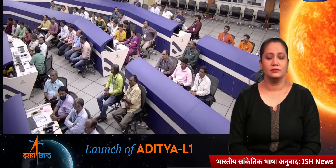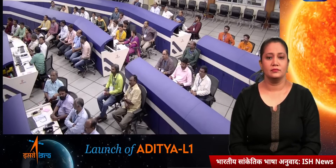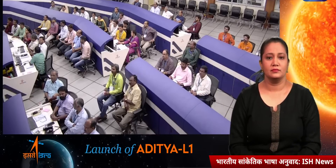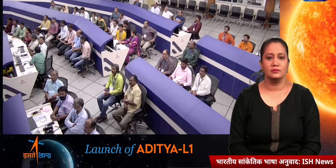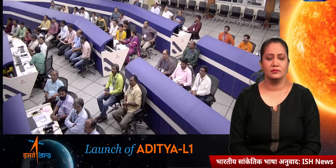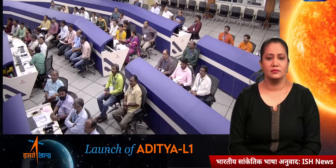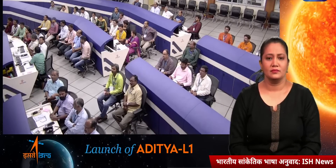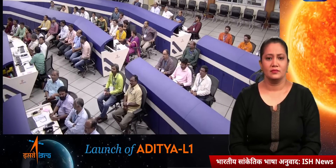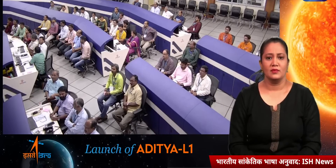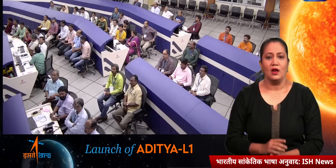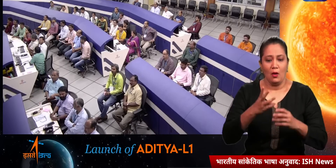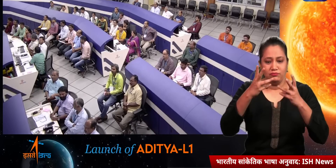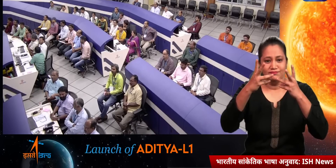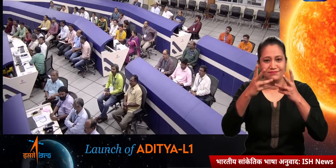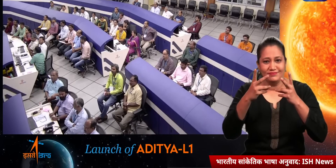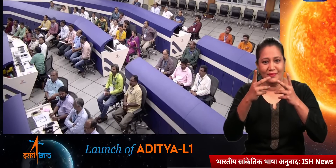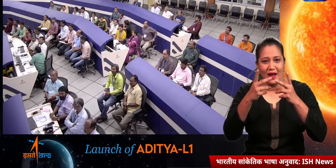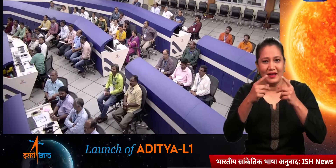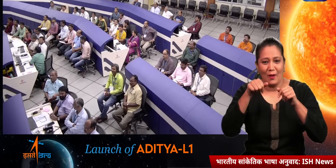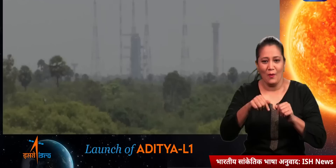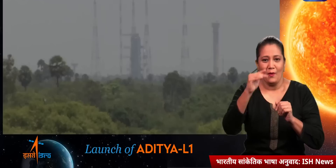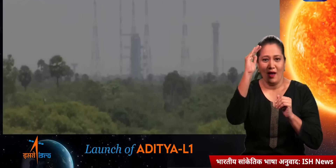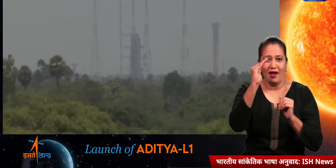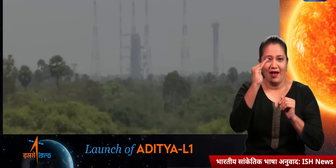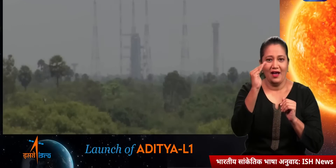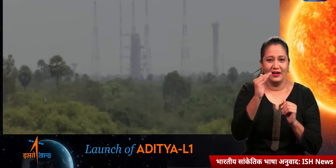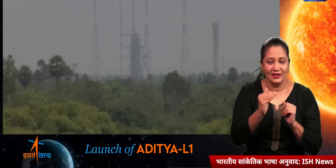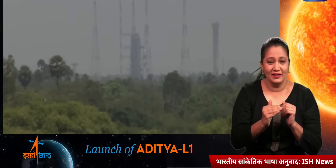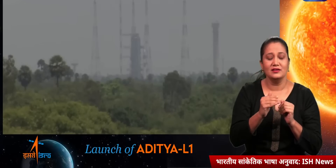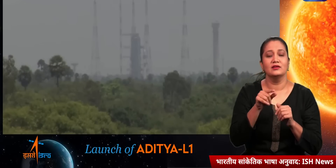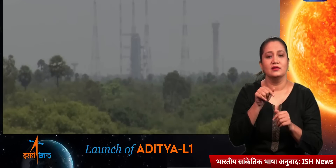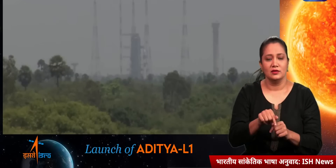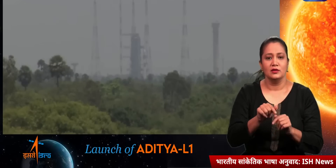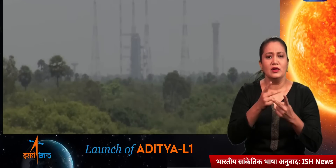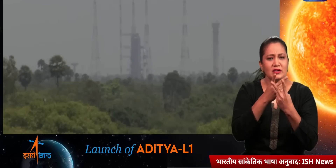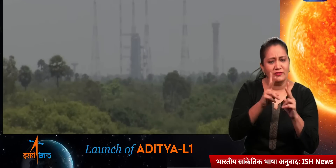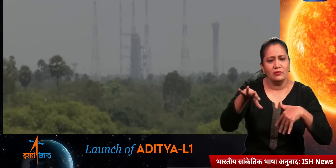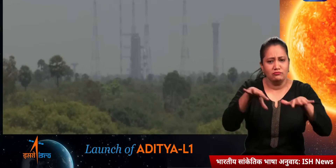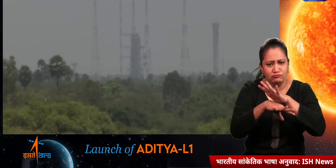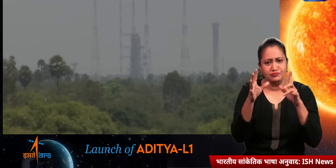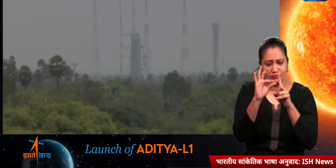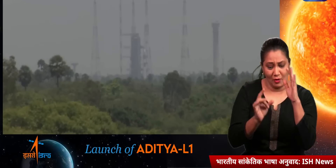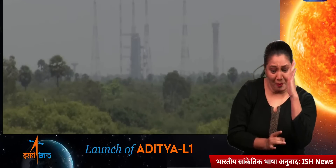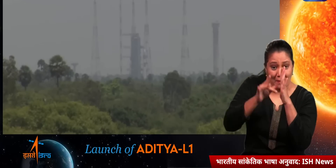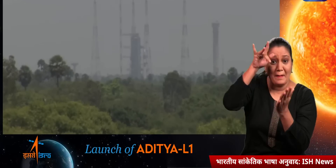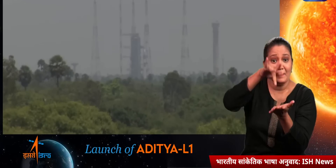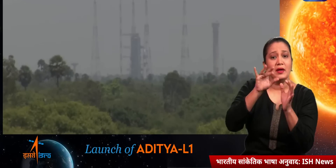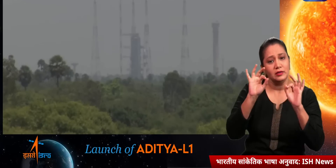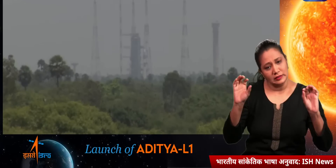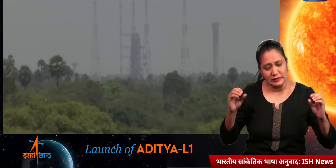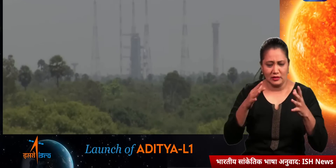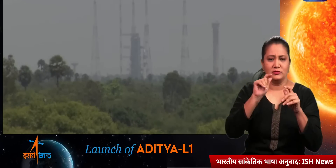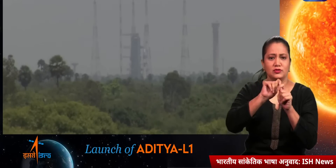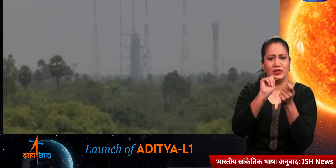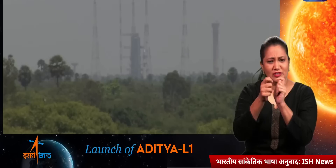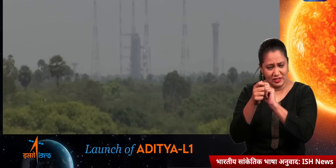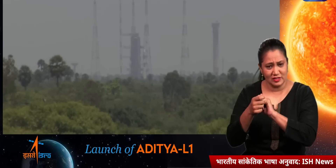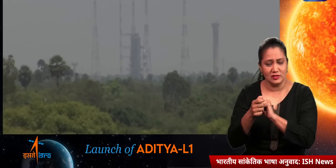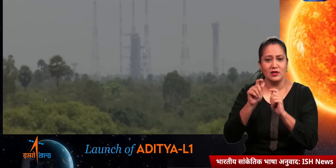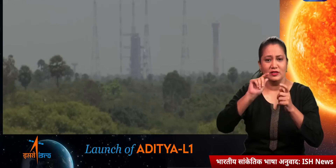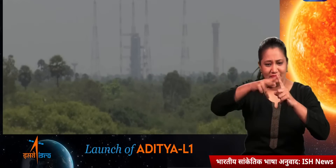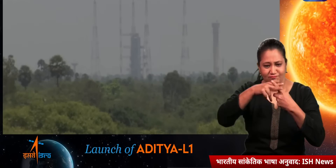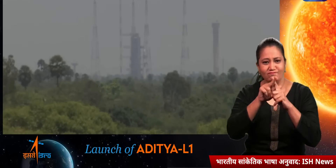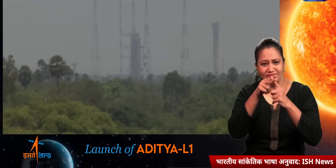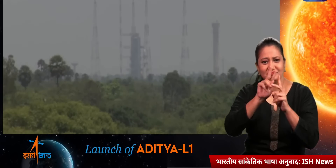During the countdown, critical activities have been carried out on the launch vehicle and the spacecraft. The propellant have been serviced into the